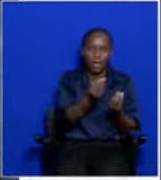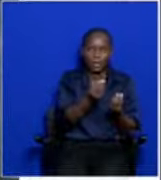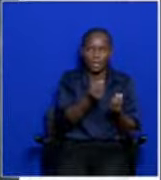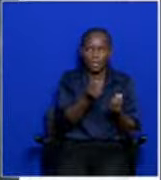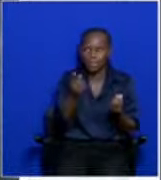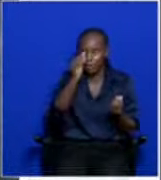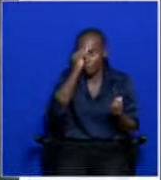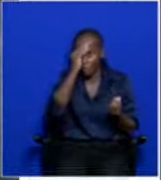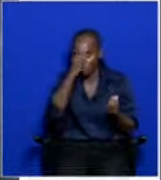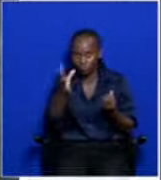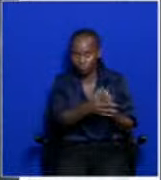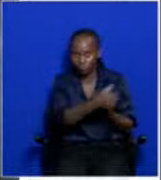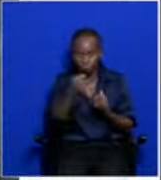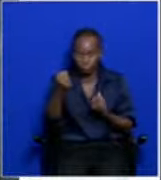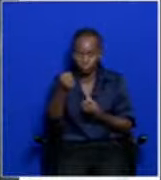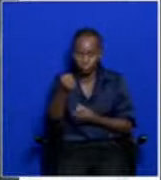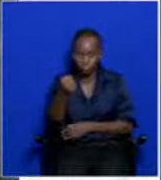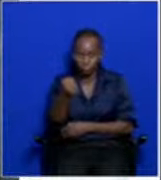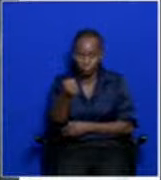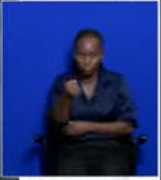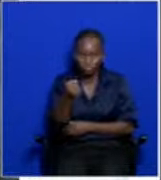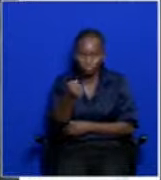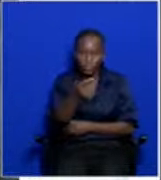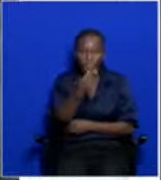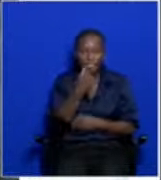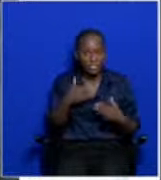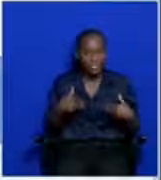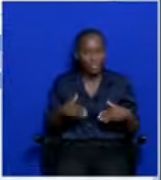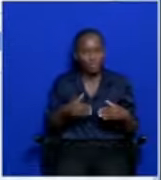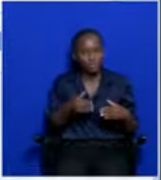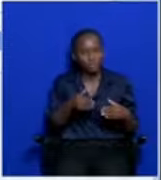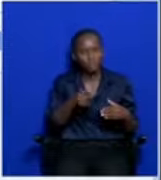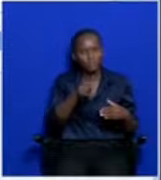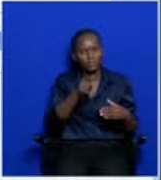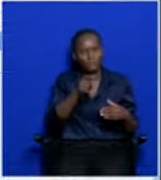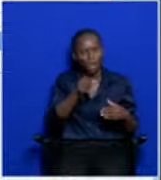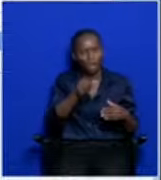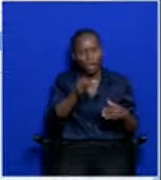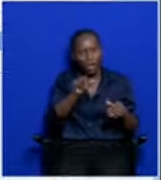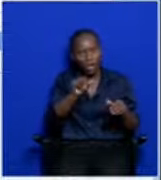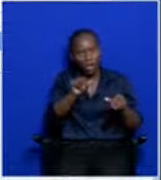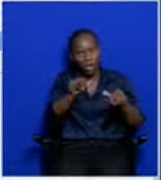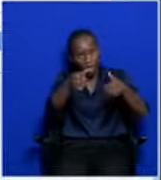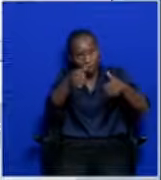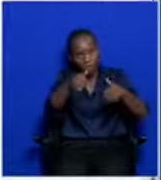So if you can start on the first photo. Sorry, please say that again.